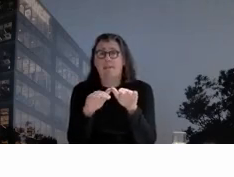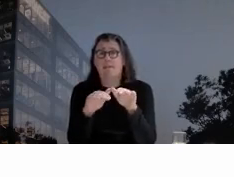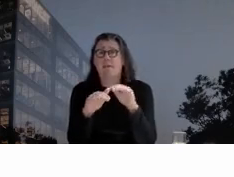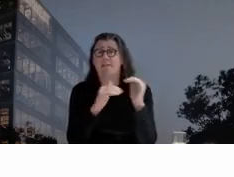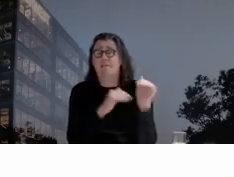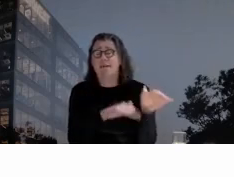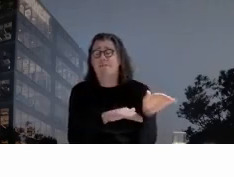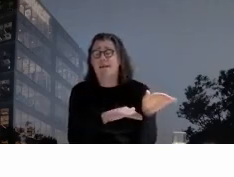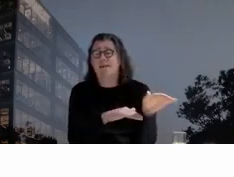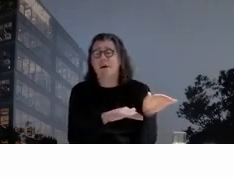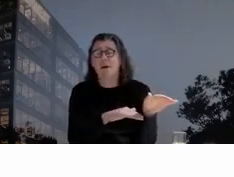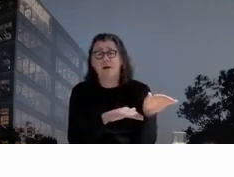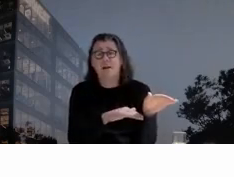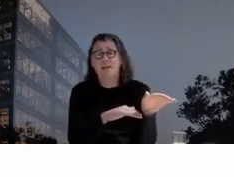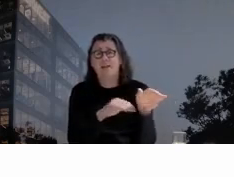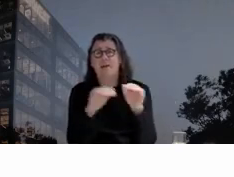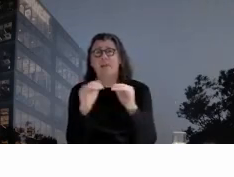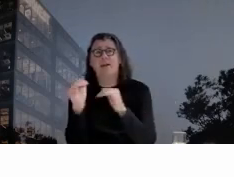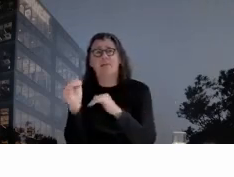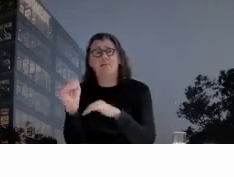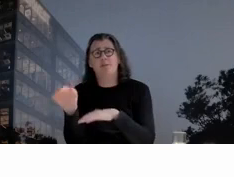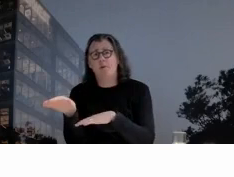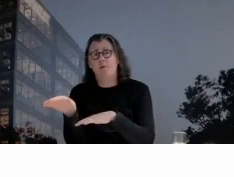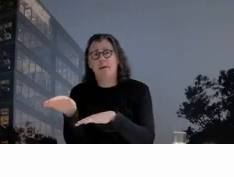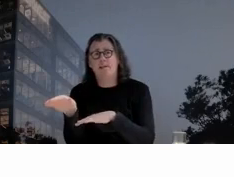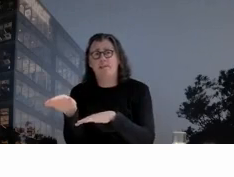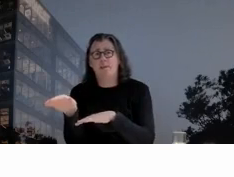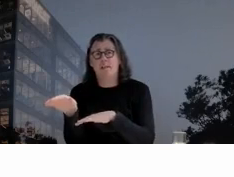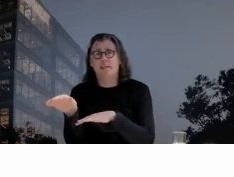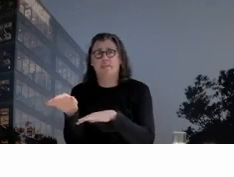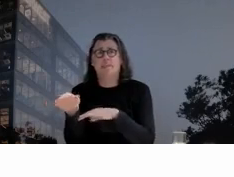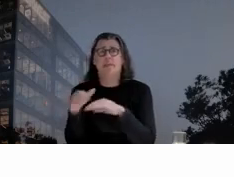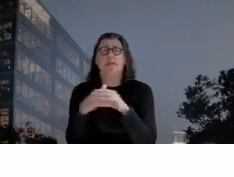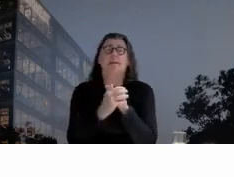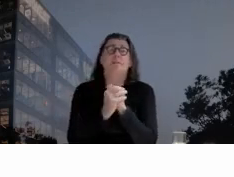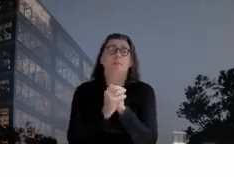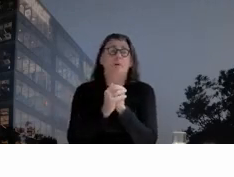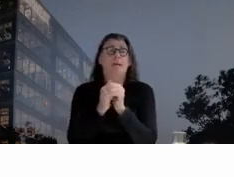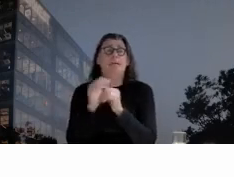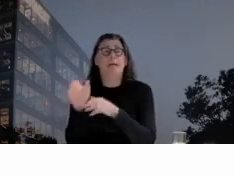Carbon intensity of the grid has a big impact on operating, but has no impact on embodied.